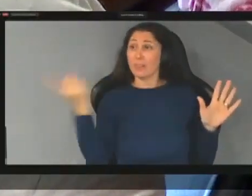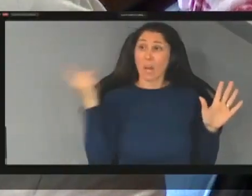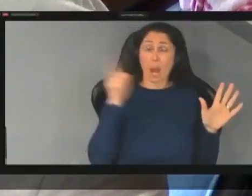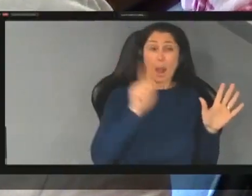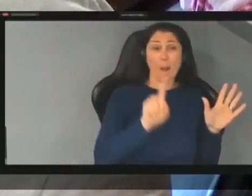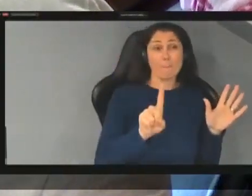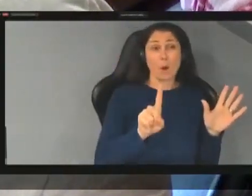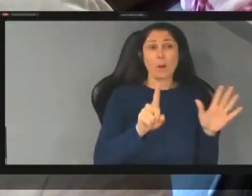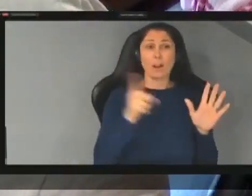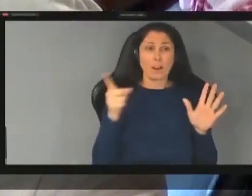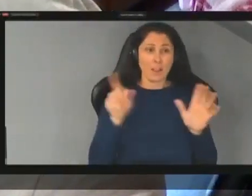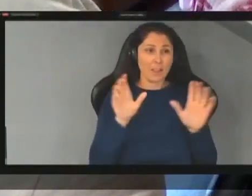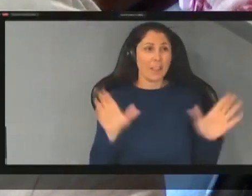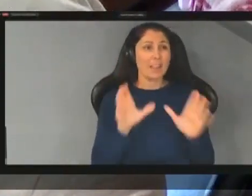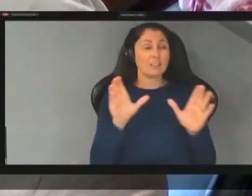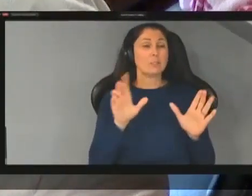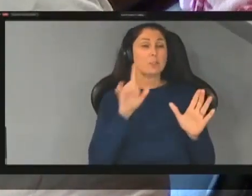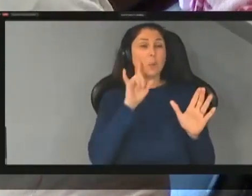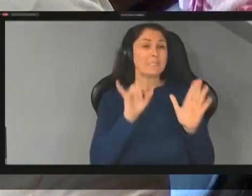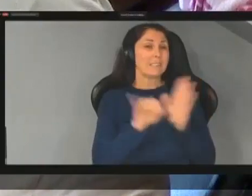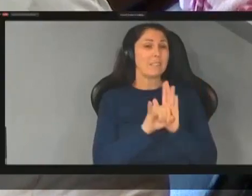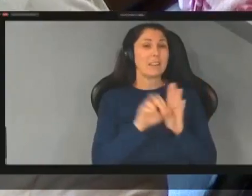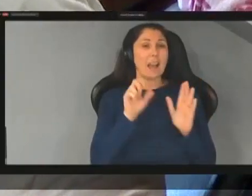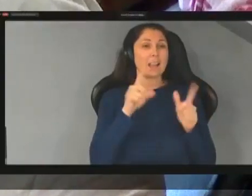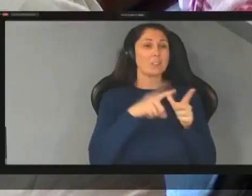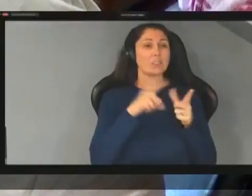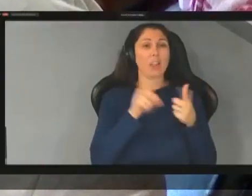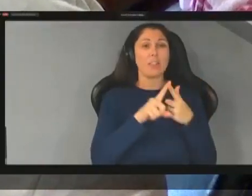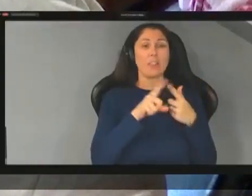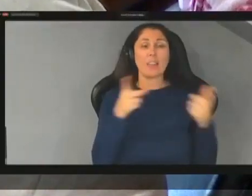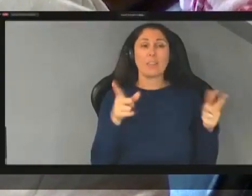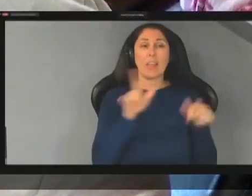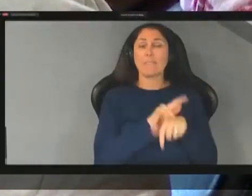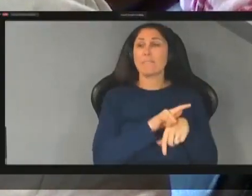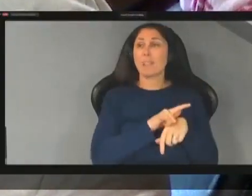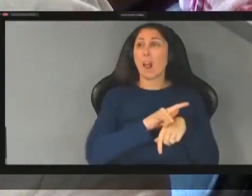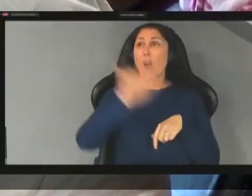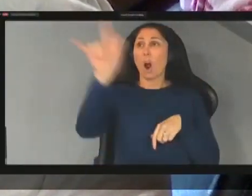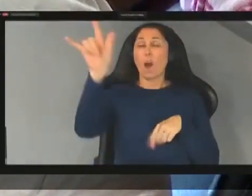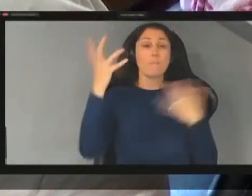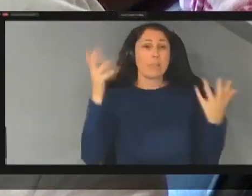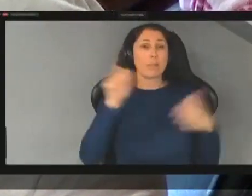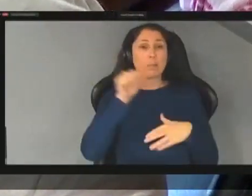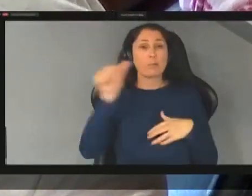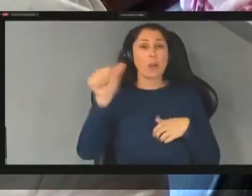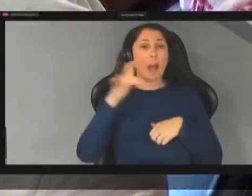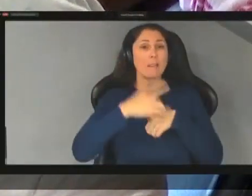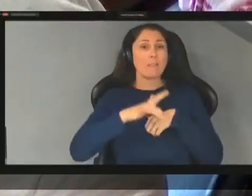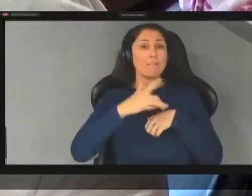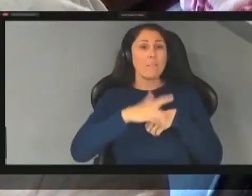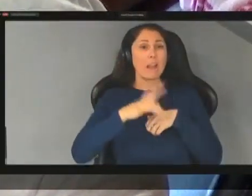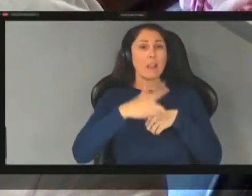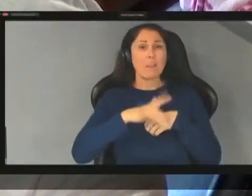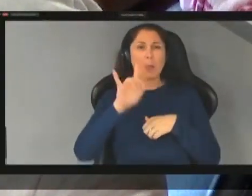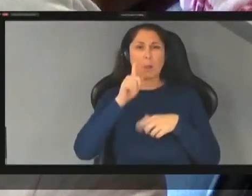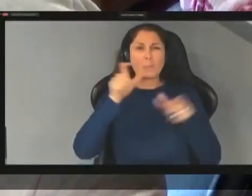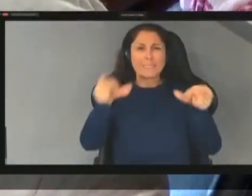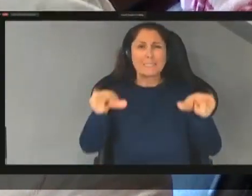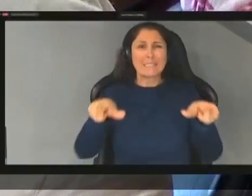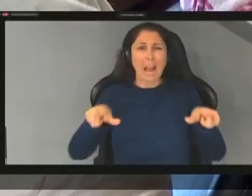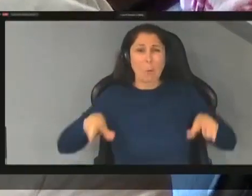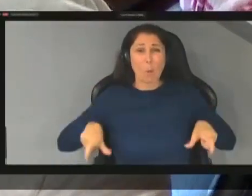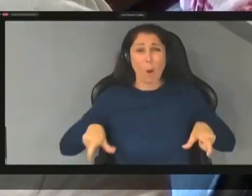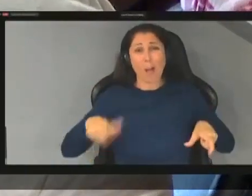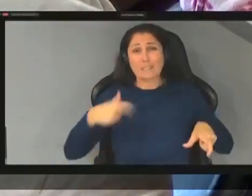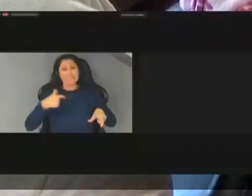do gentrification, and then they fly off, and they're not available. There's sidewalks I can't even get past that are right